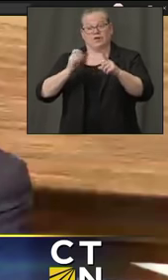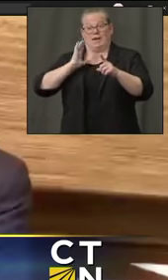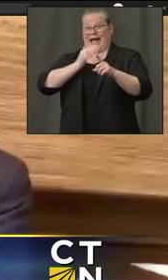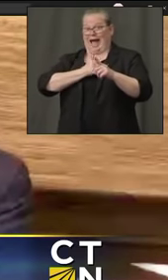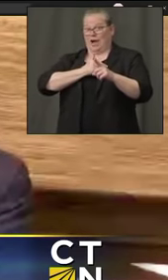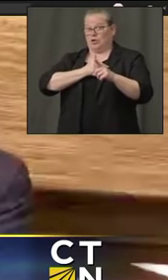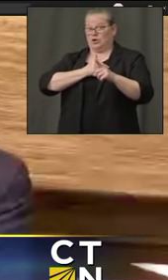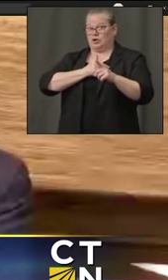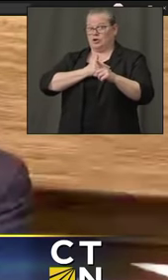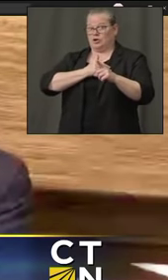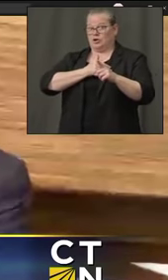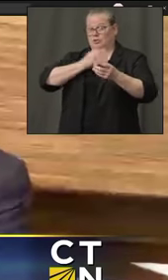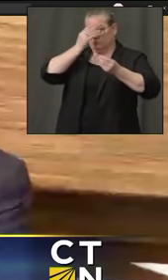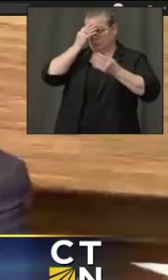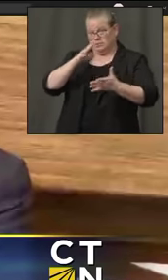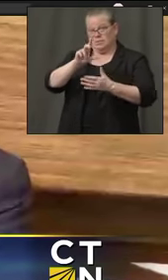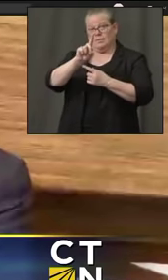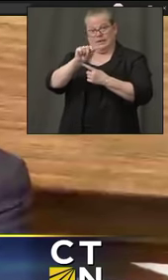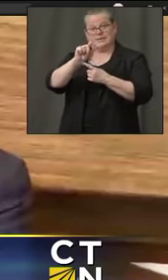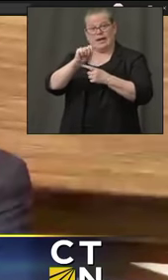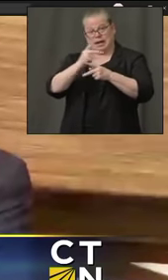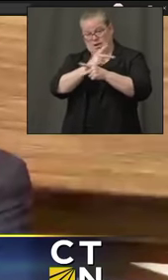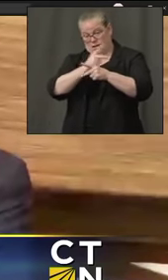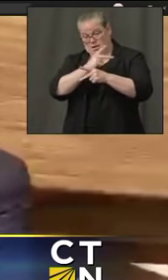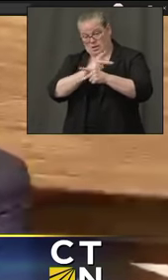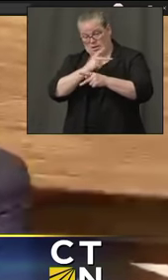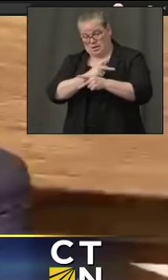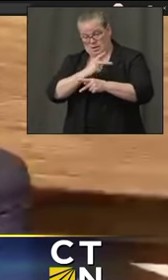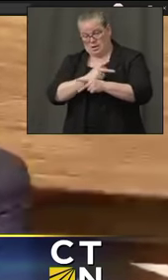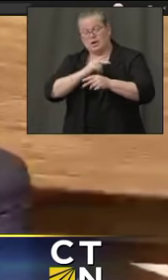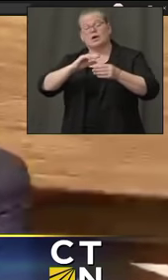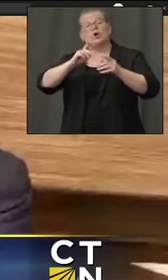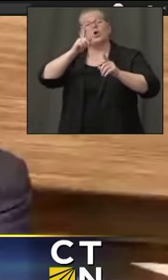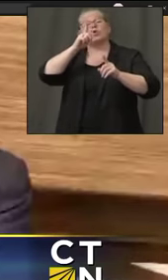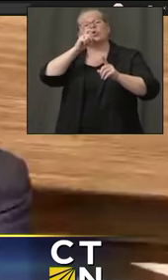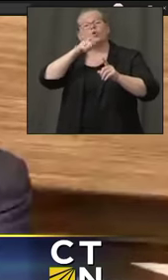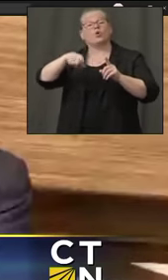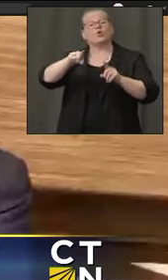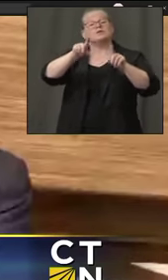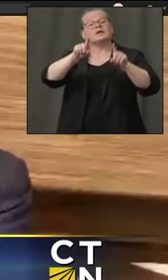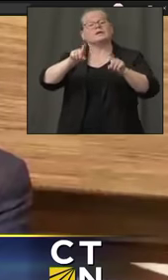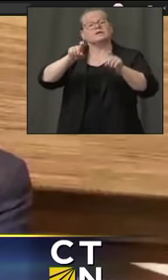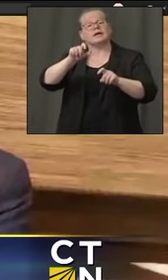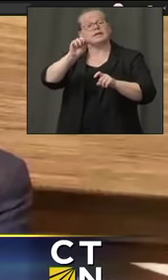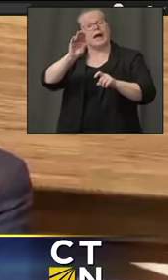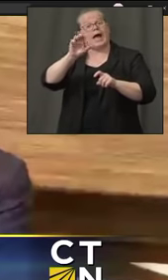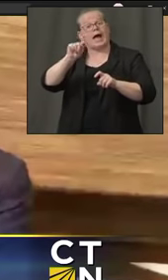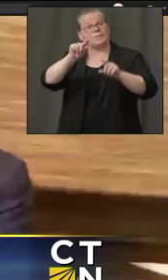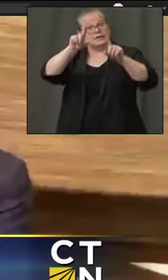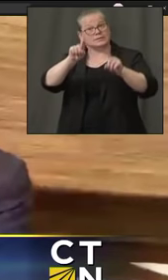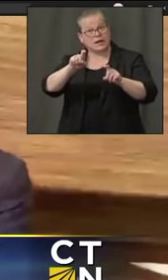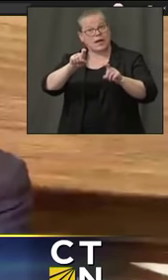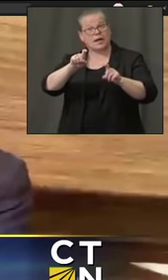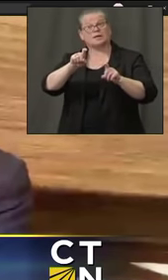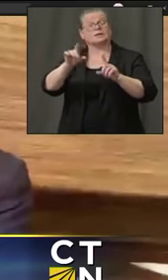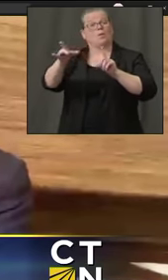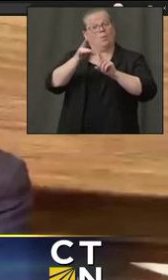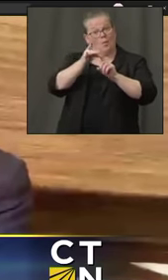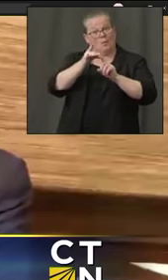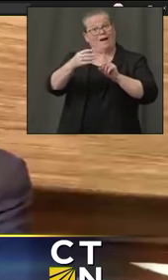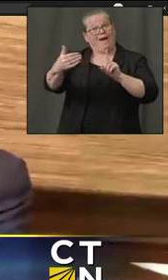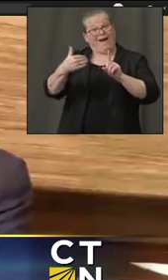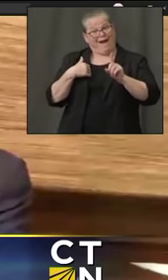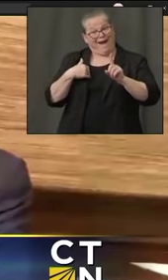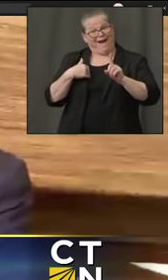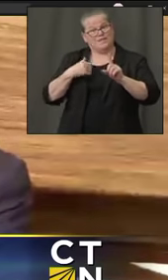data off of these large-scale sites actually has been higher than the state averages, so it has not been raising any red flags